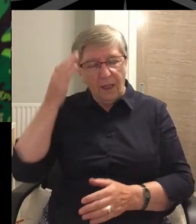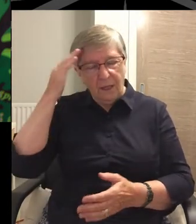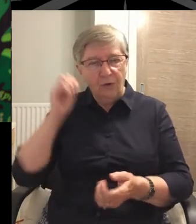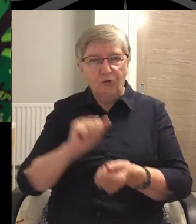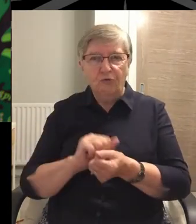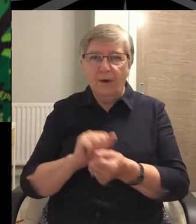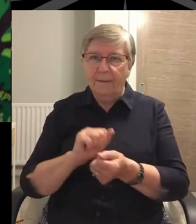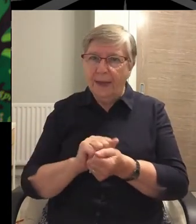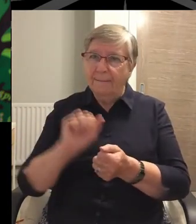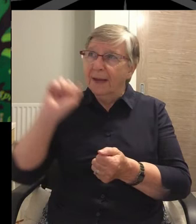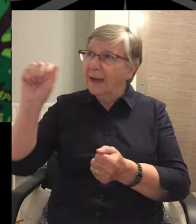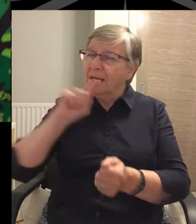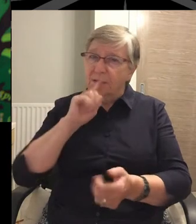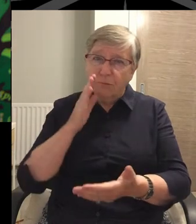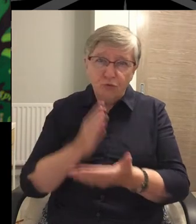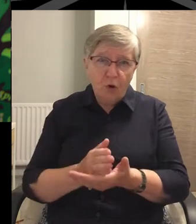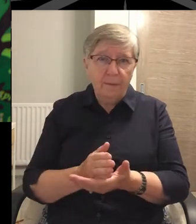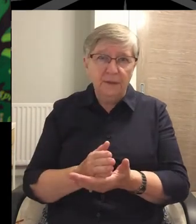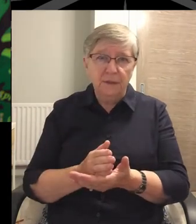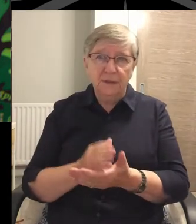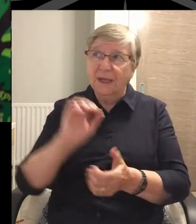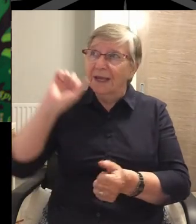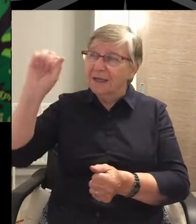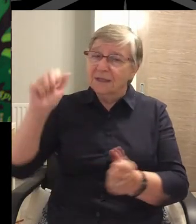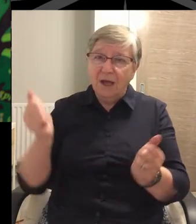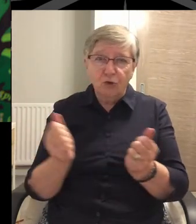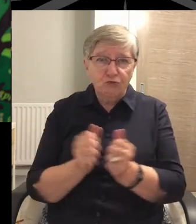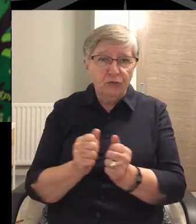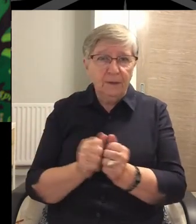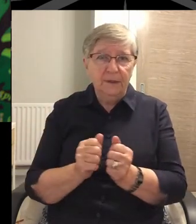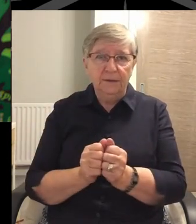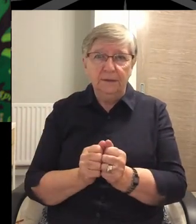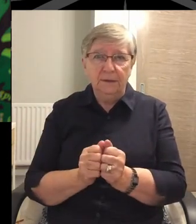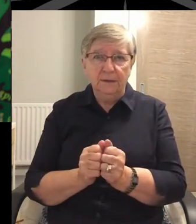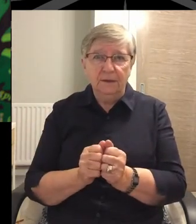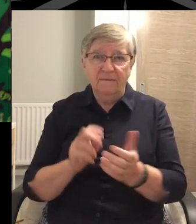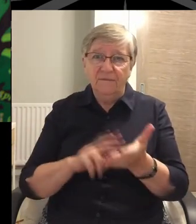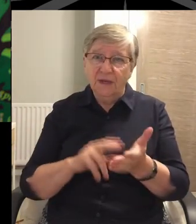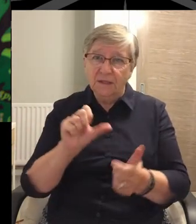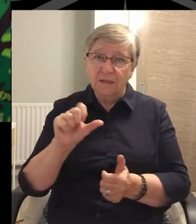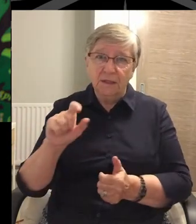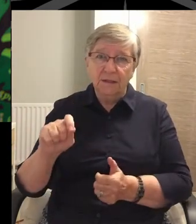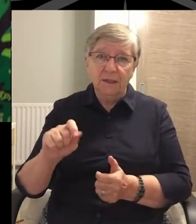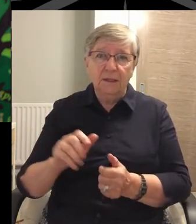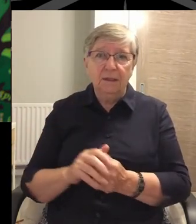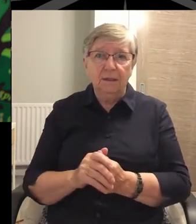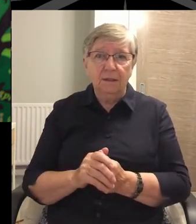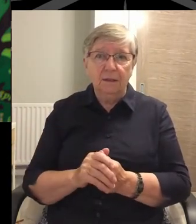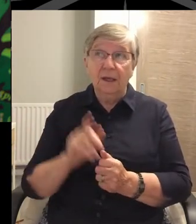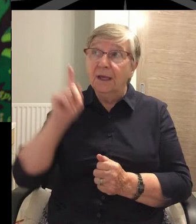He will remember his promises, his covenant, verse 60.